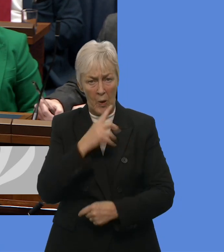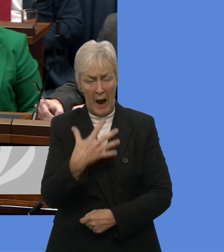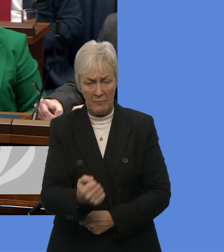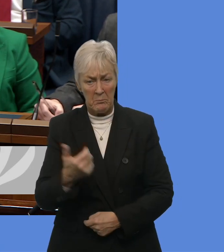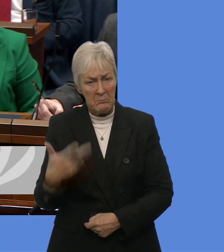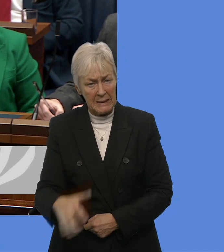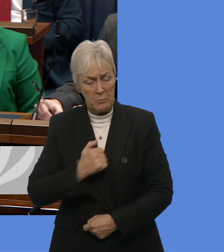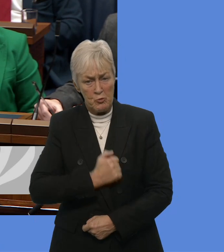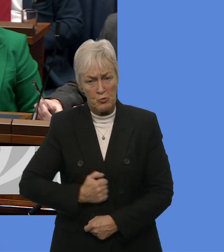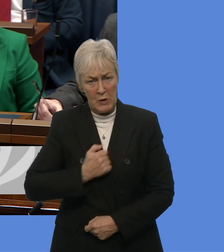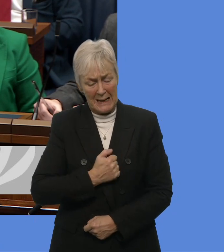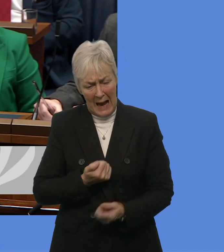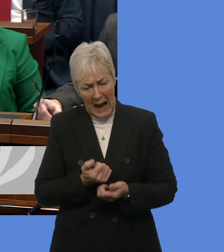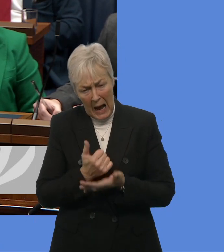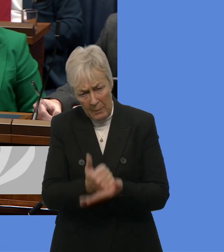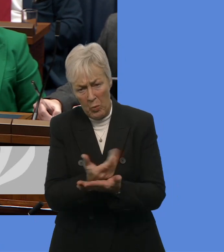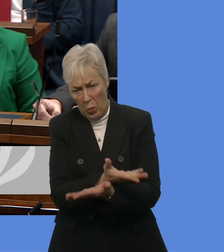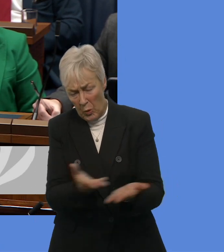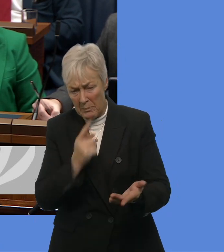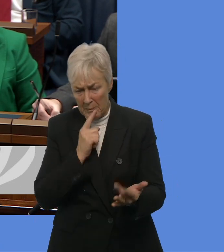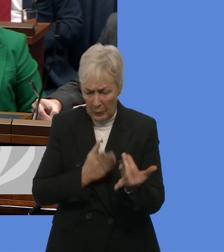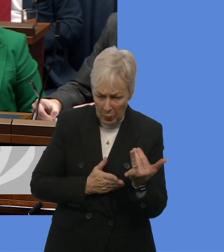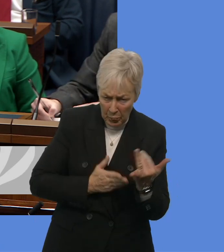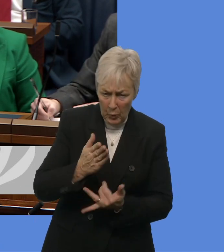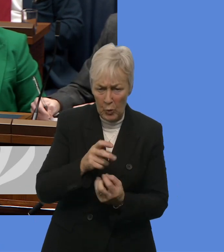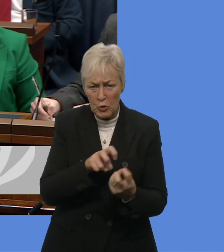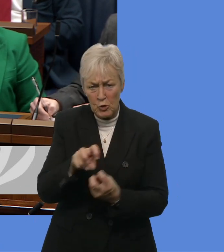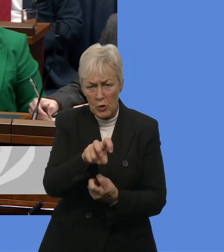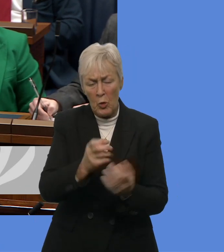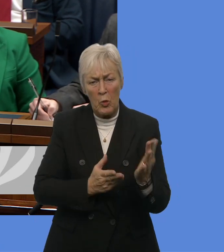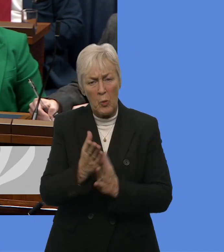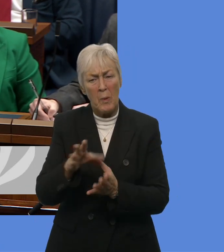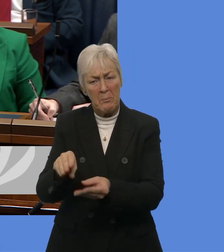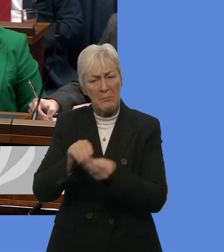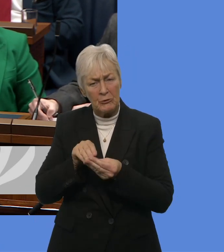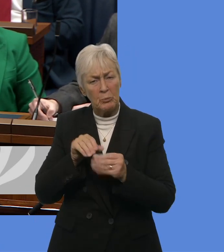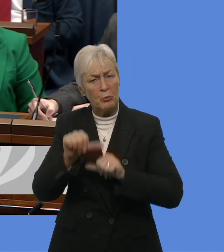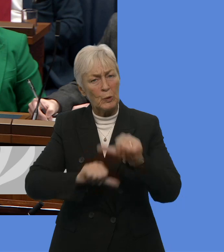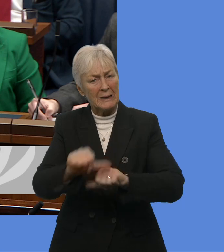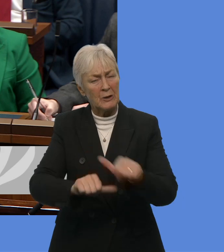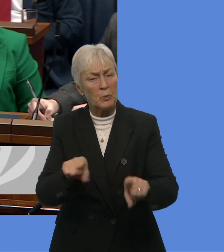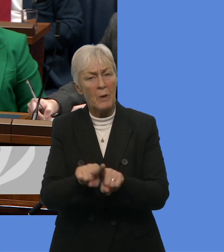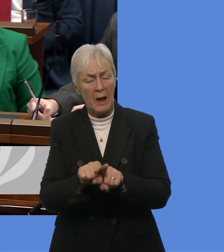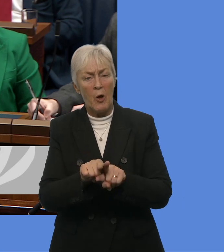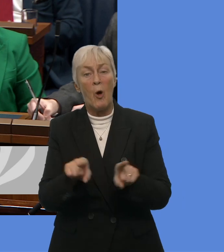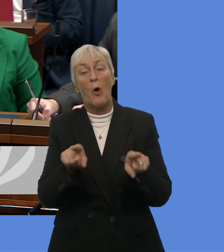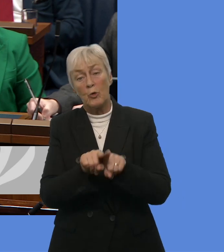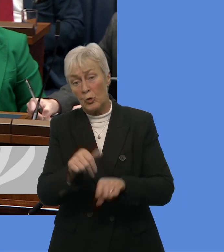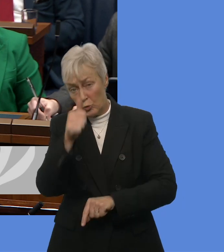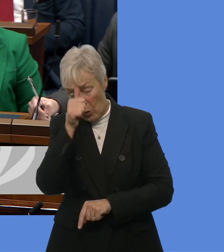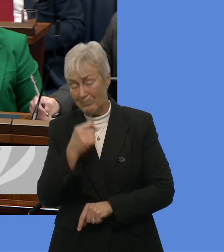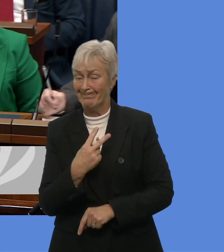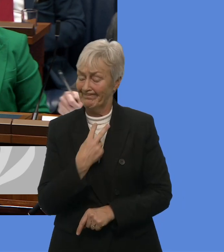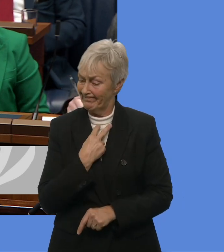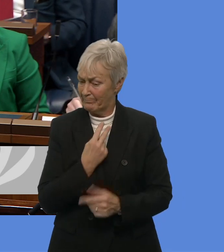to help people navigate through the likes of the severely injured pension process. But of course we also know that sadly for many,